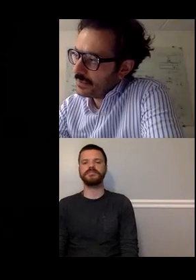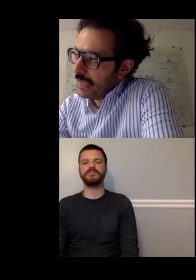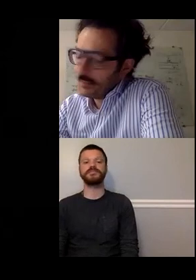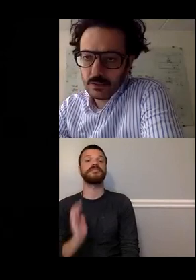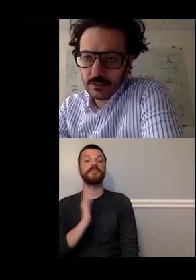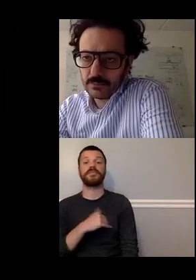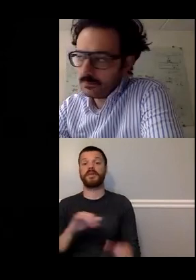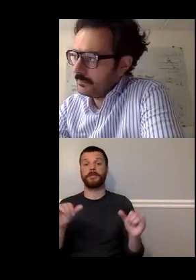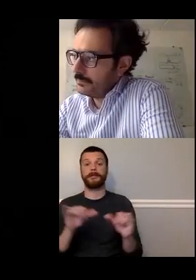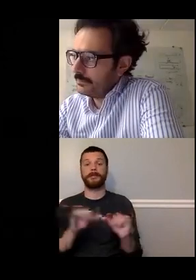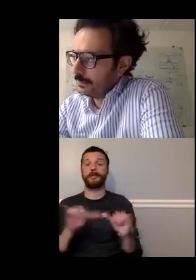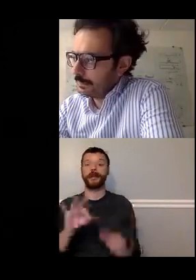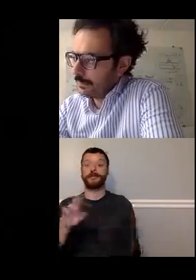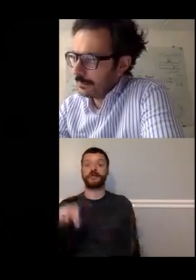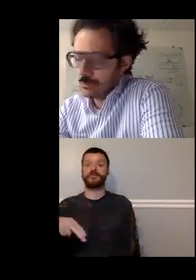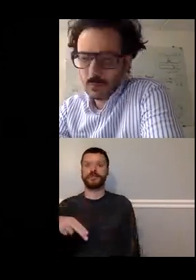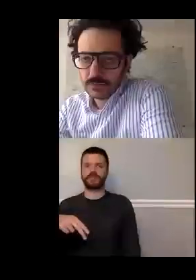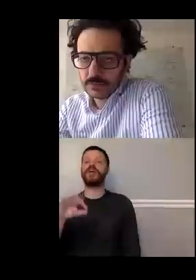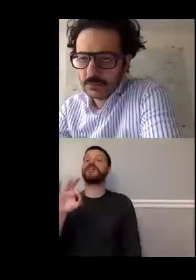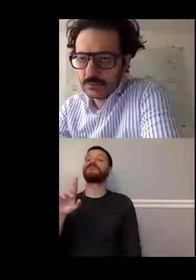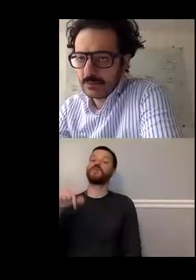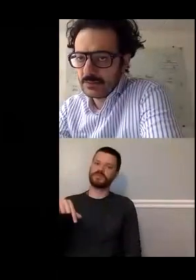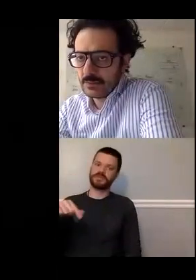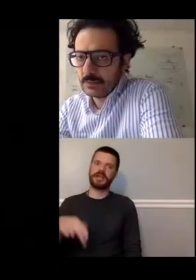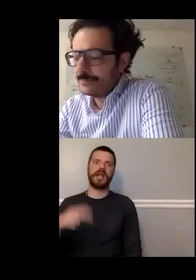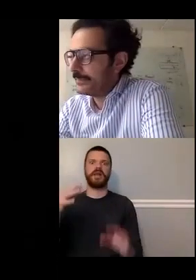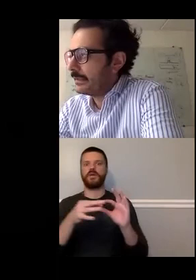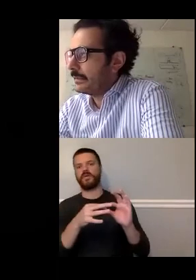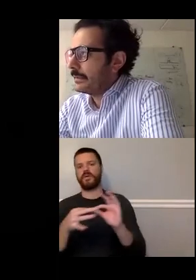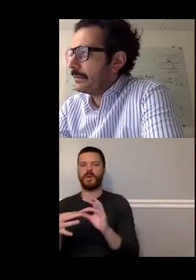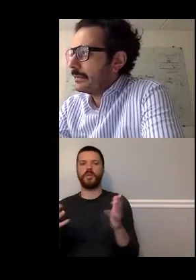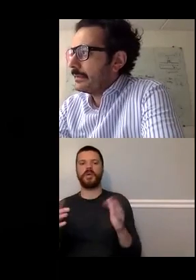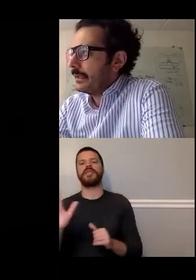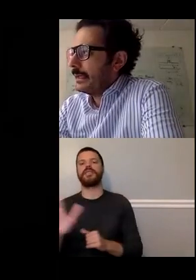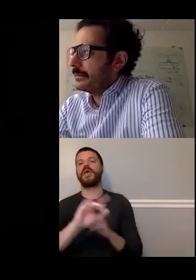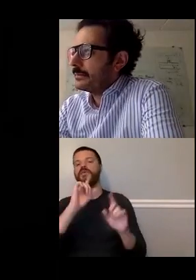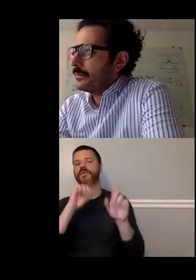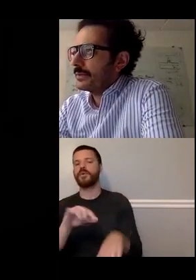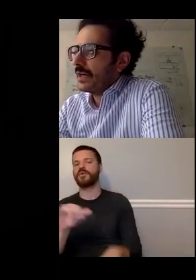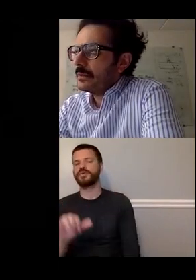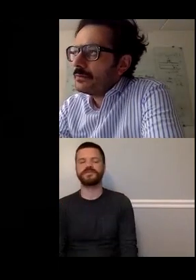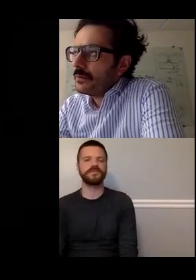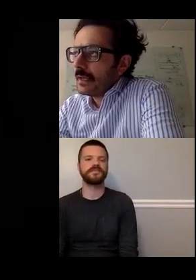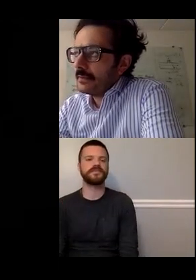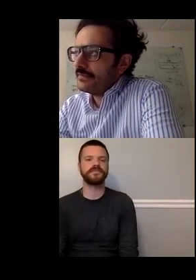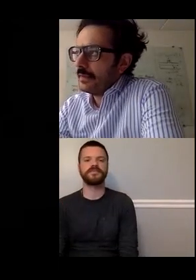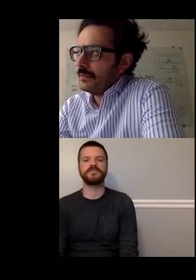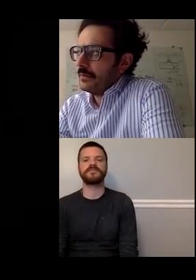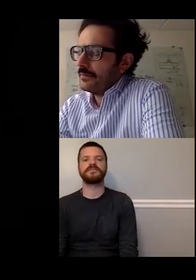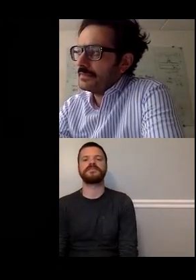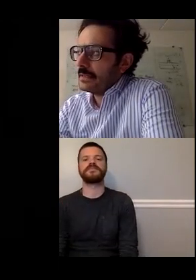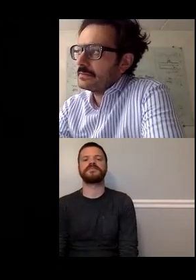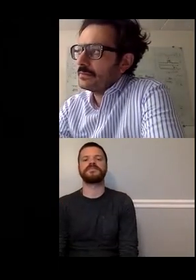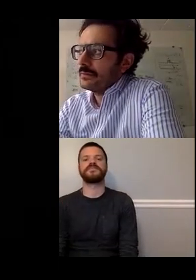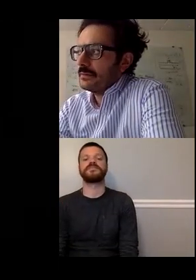frequency was highly correlated to what they reported as far as pain. And we're trying to look at the effect